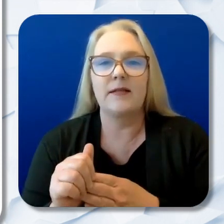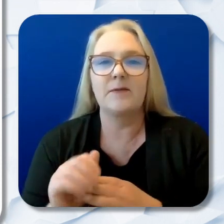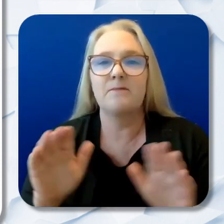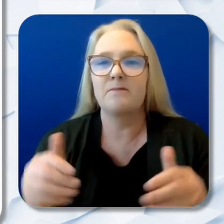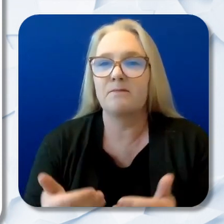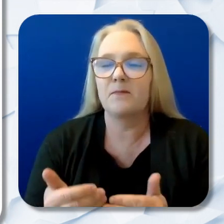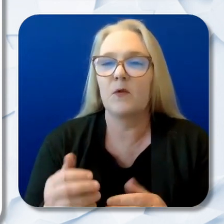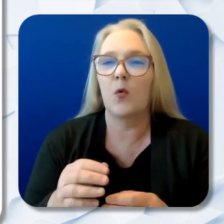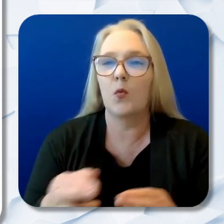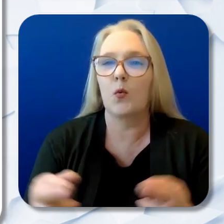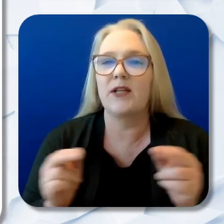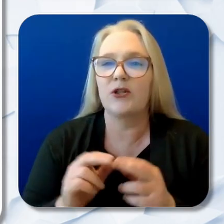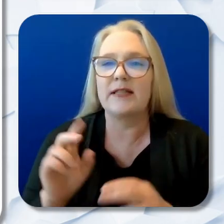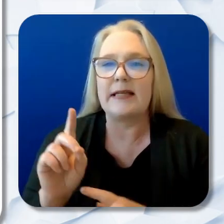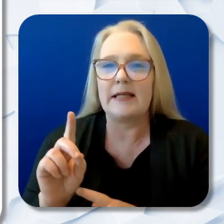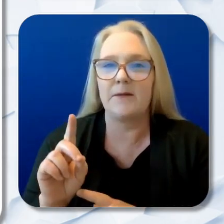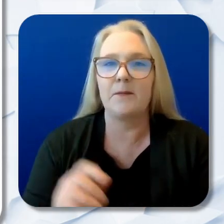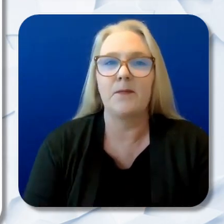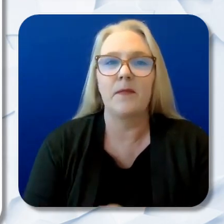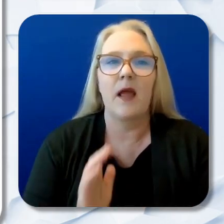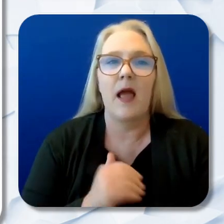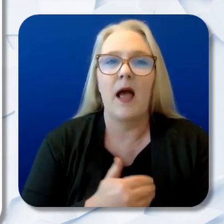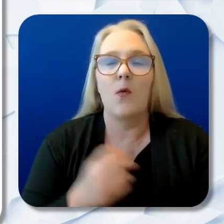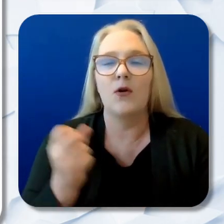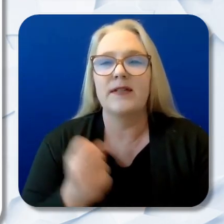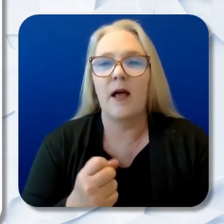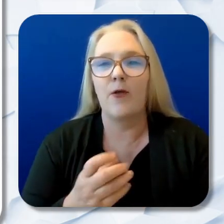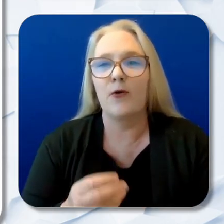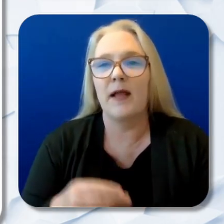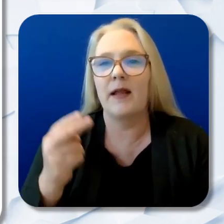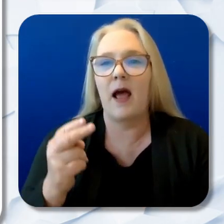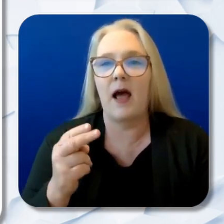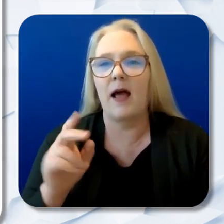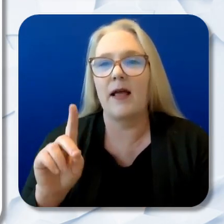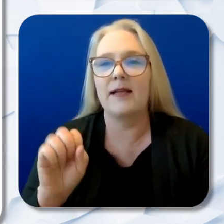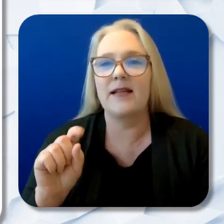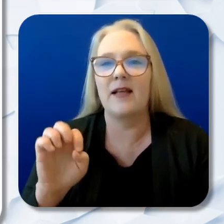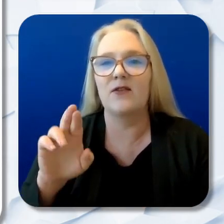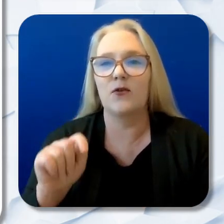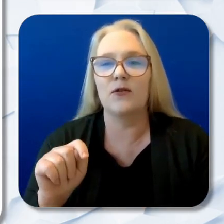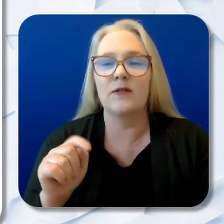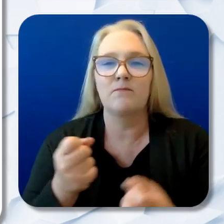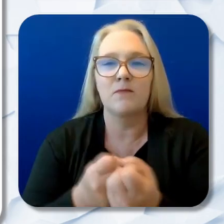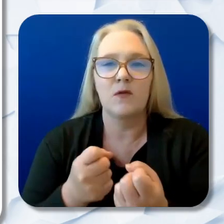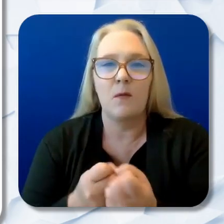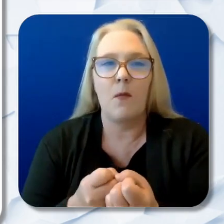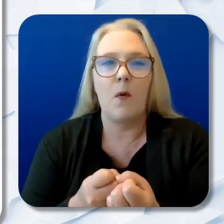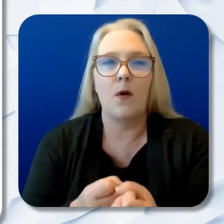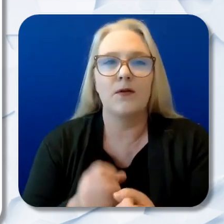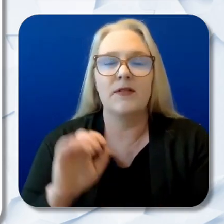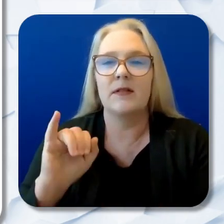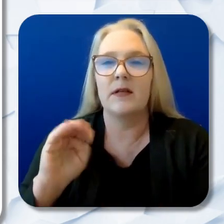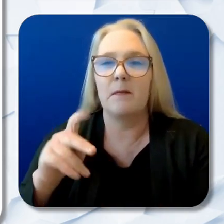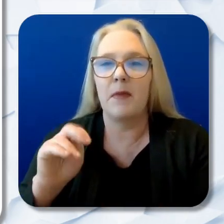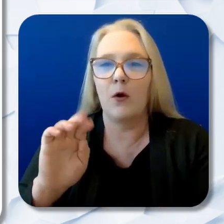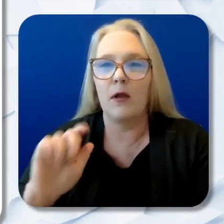D. Region D, our Southern and High Desert, supports the following counties: